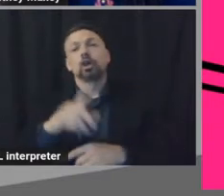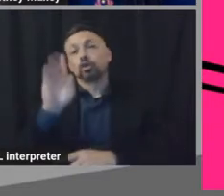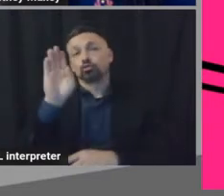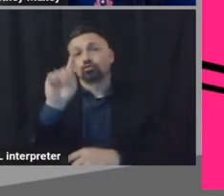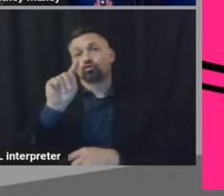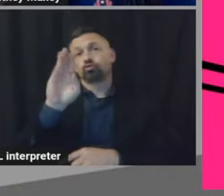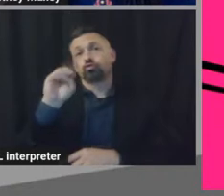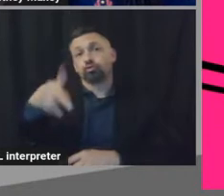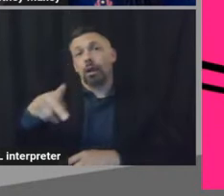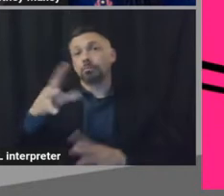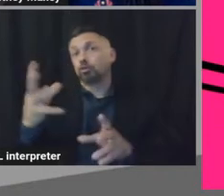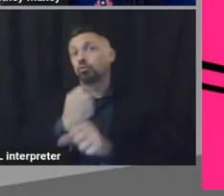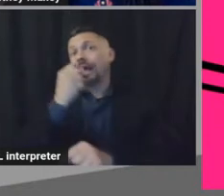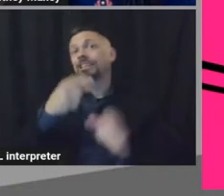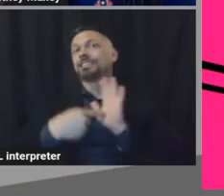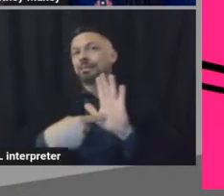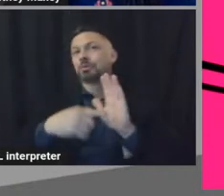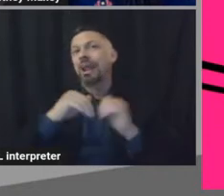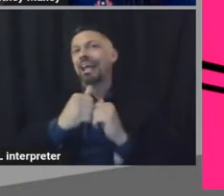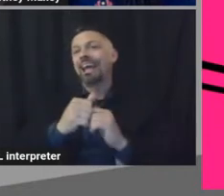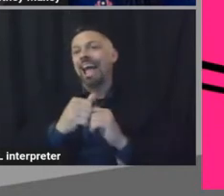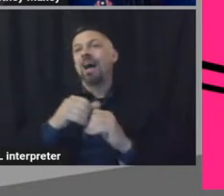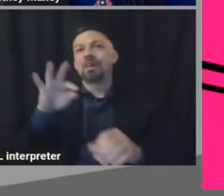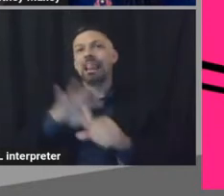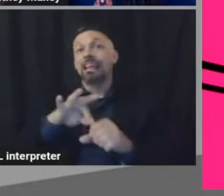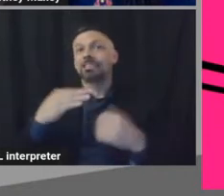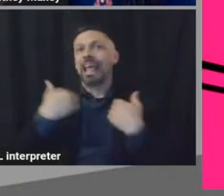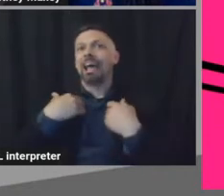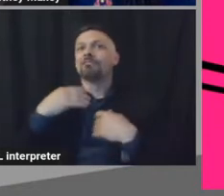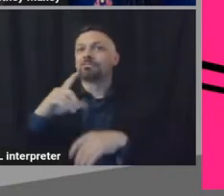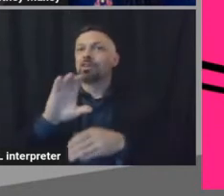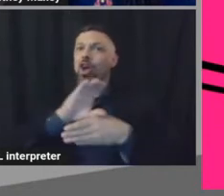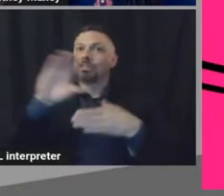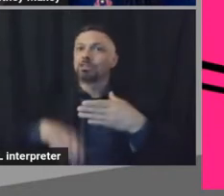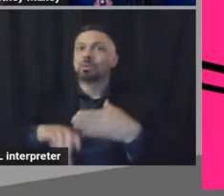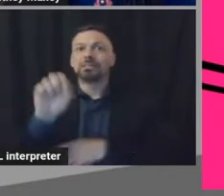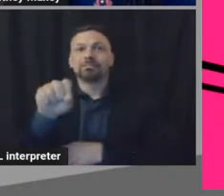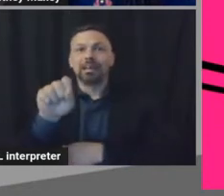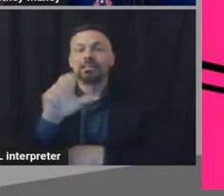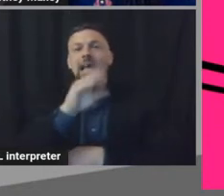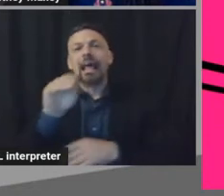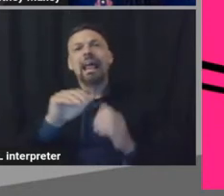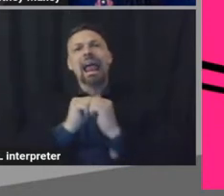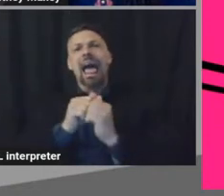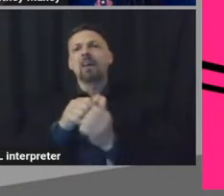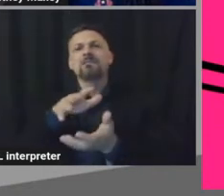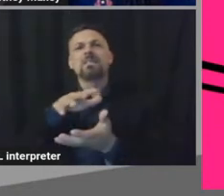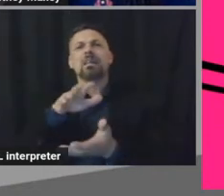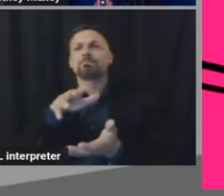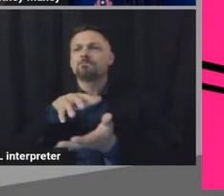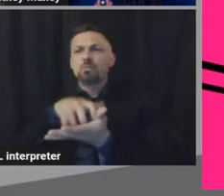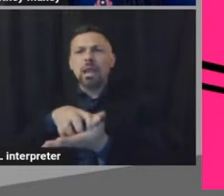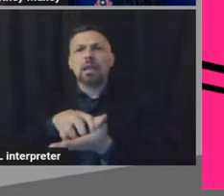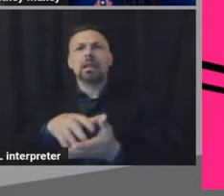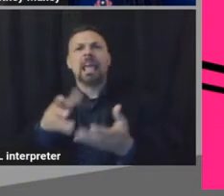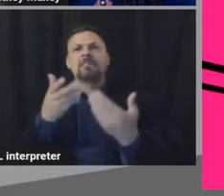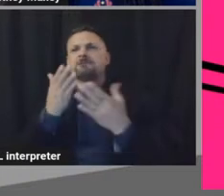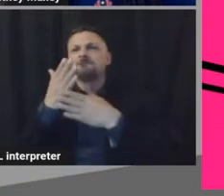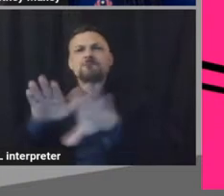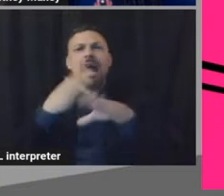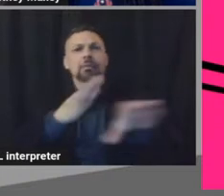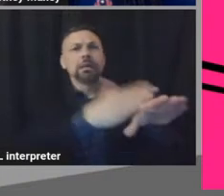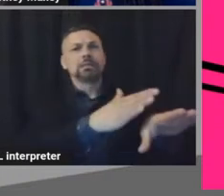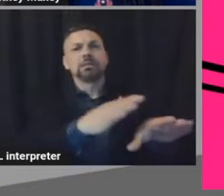win demonstrated how elections have consequences and how fragmented and weak progressive forces